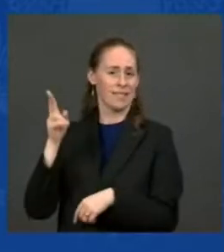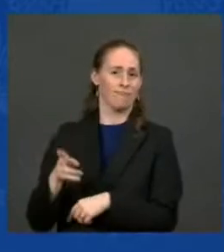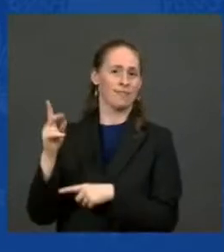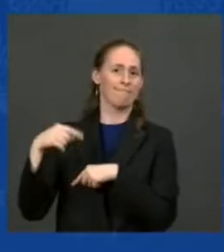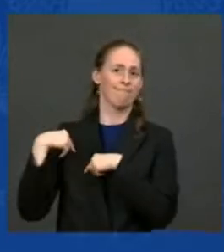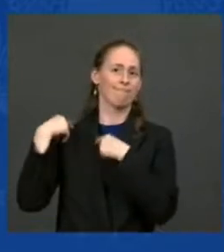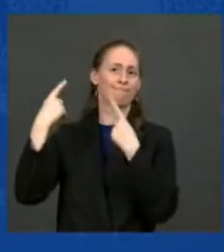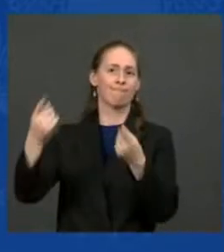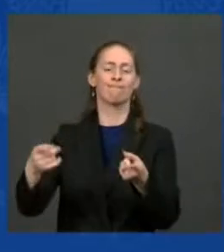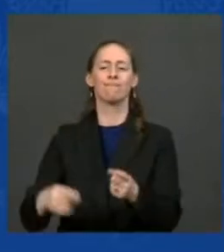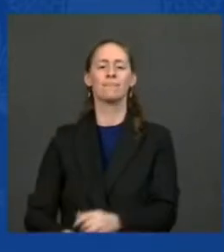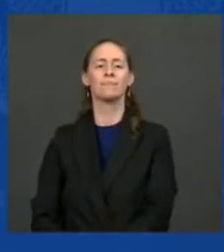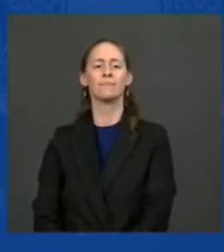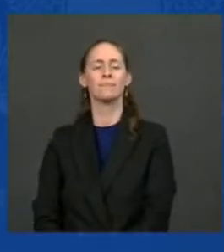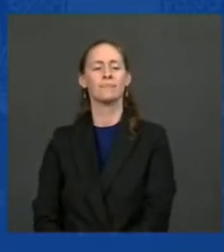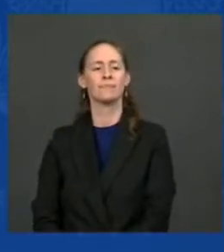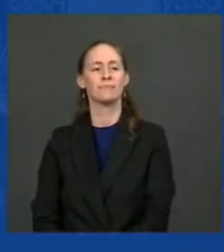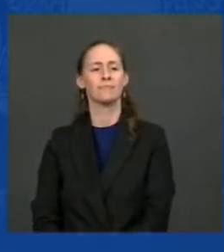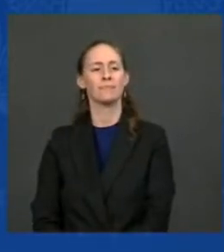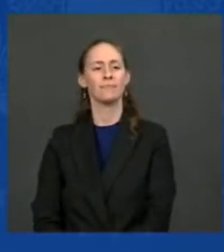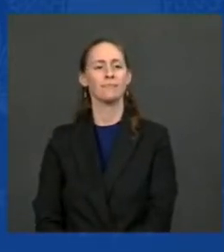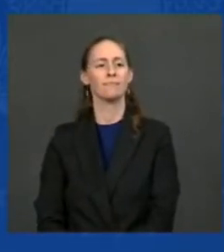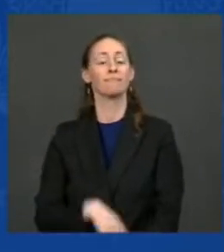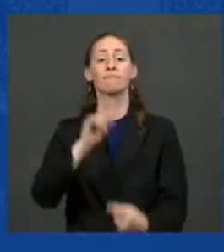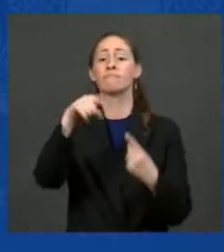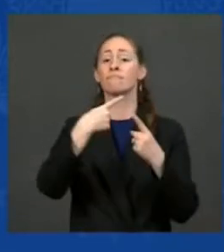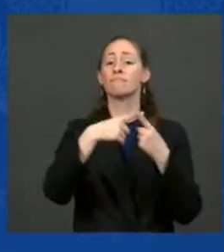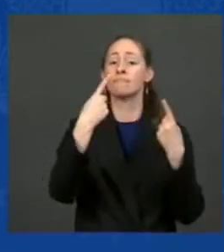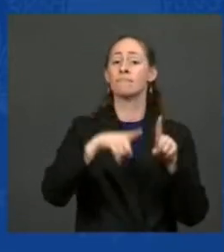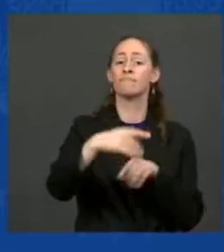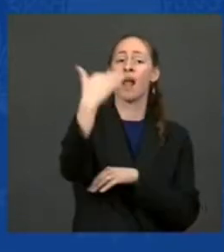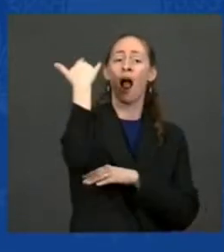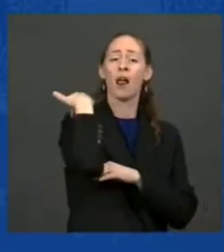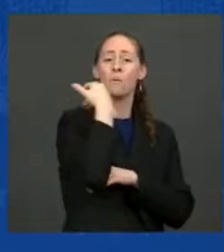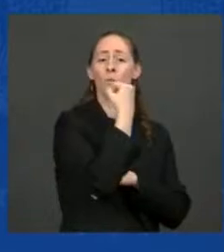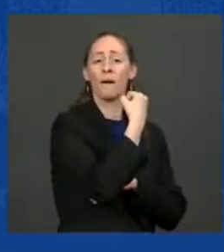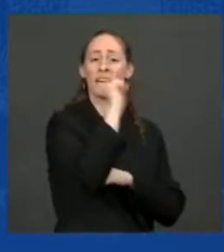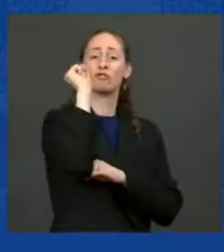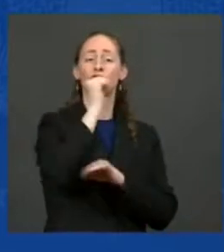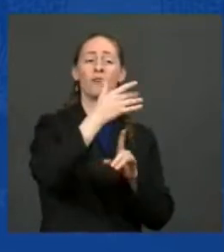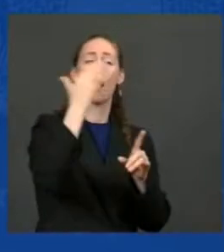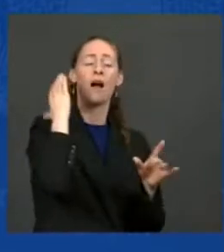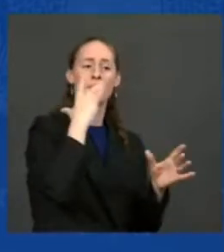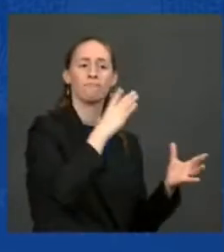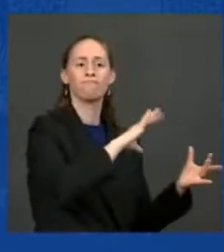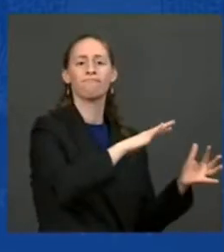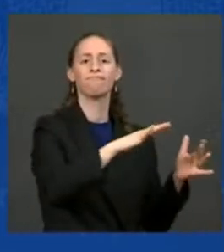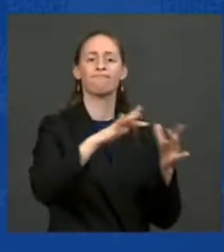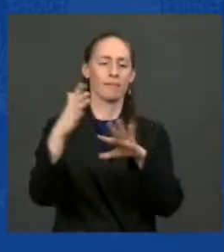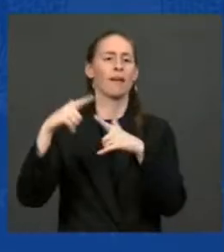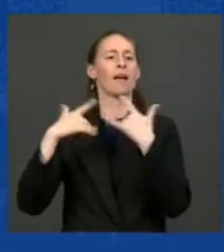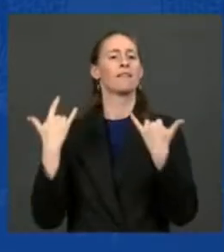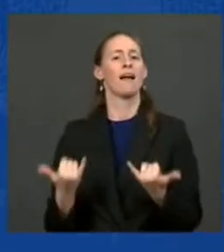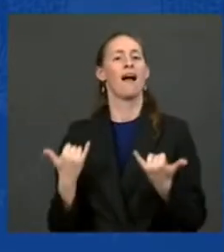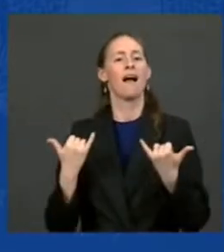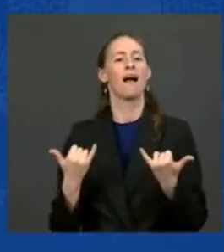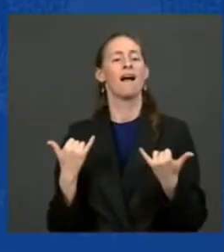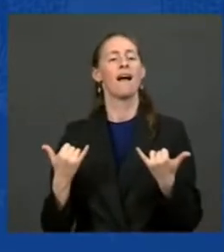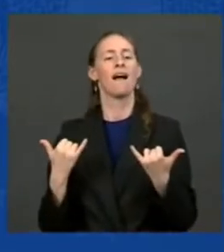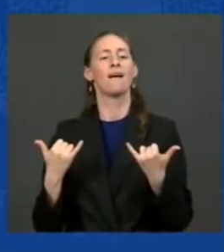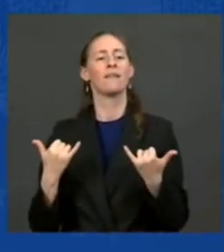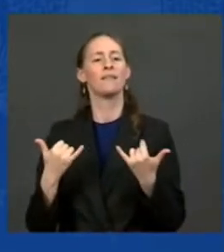It sparked our revolution. It helped ignite the wave of change around the world that successive generations have built